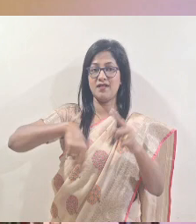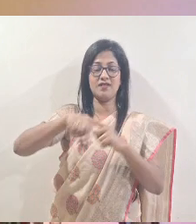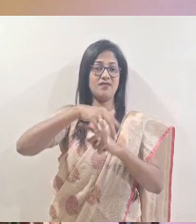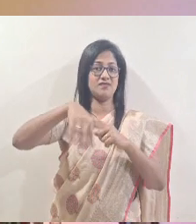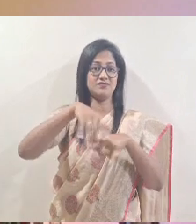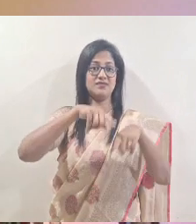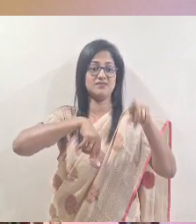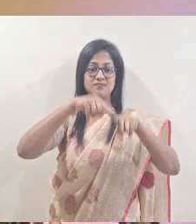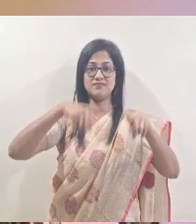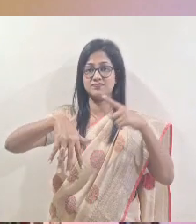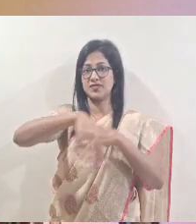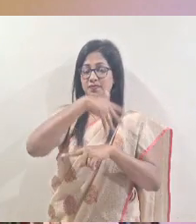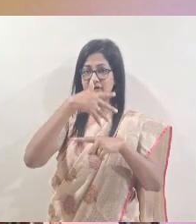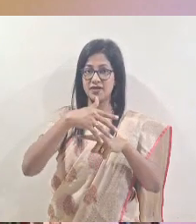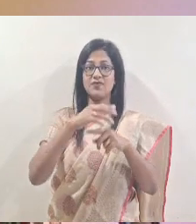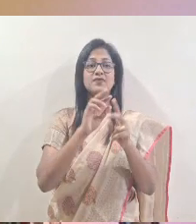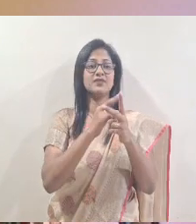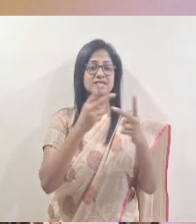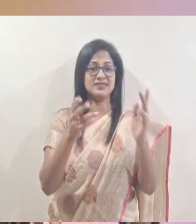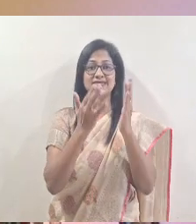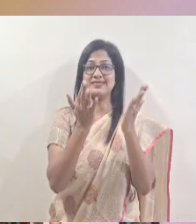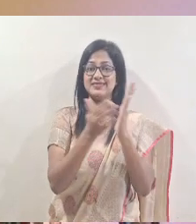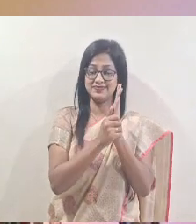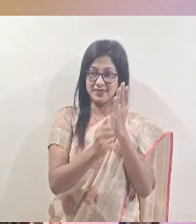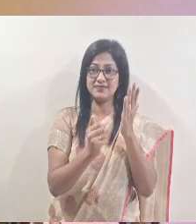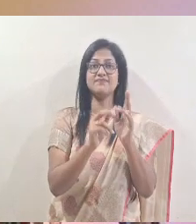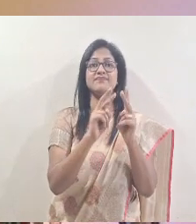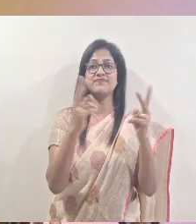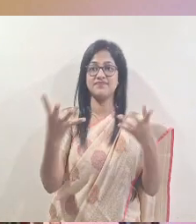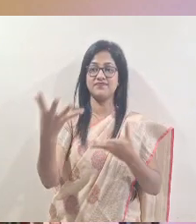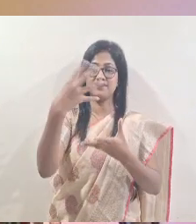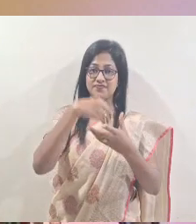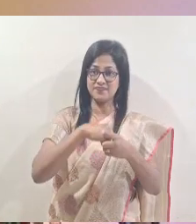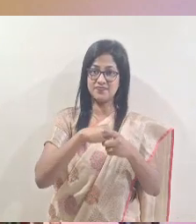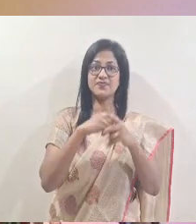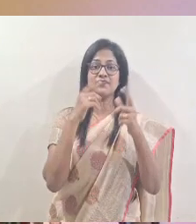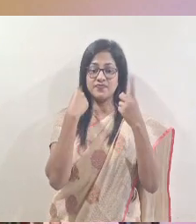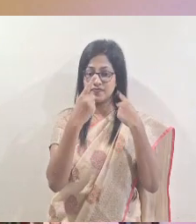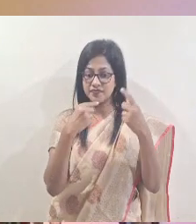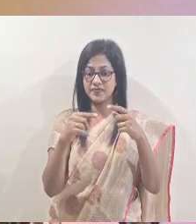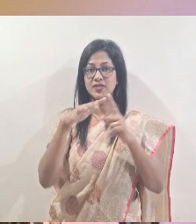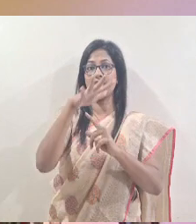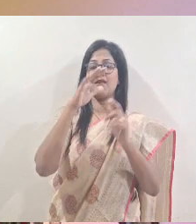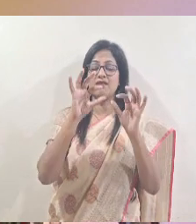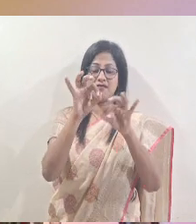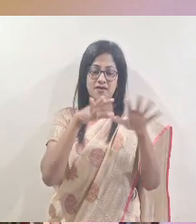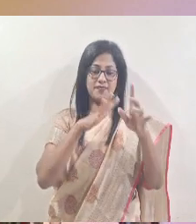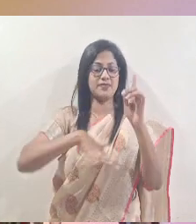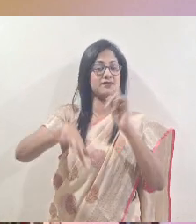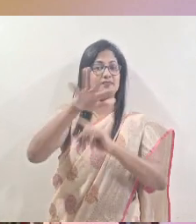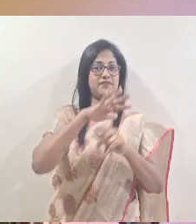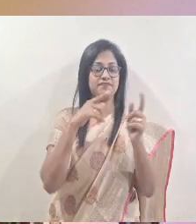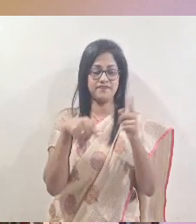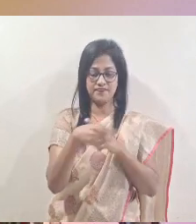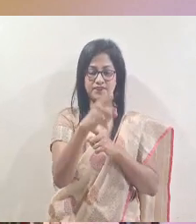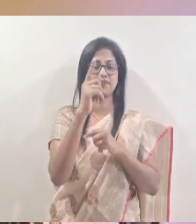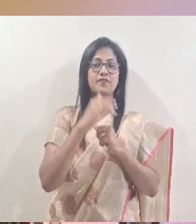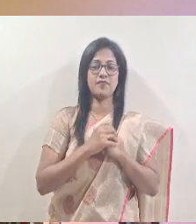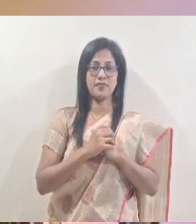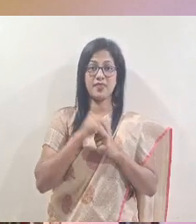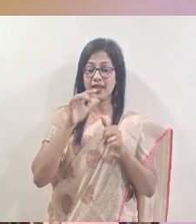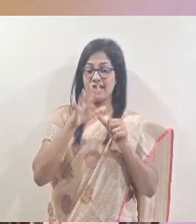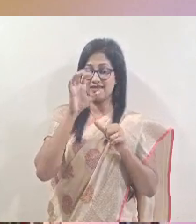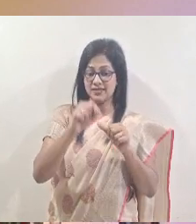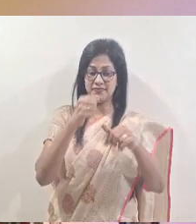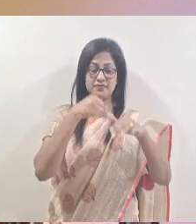from diverse background and with varying abilities can effectively navigate the urban environment. Here,